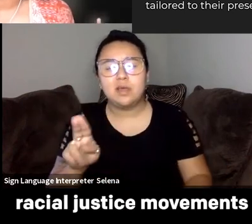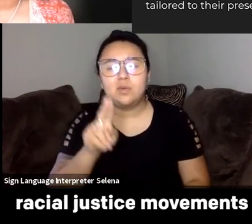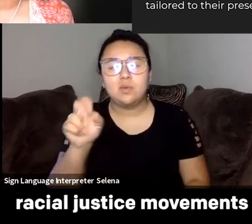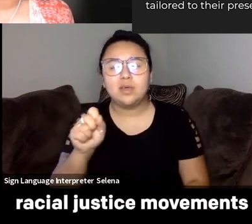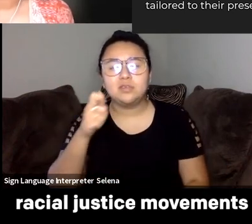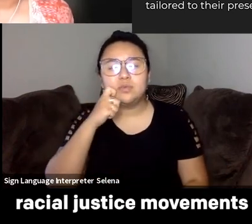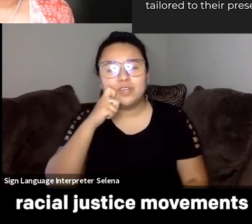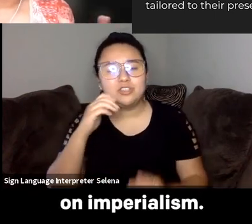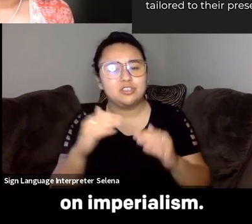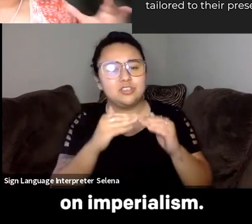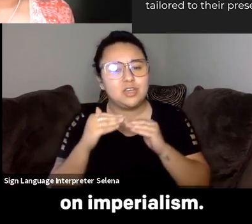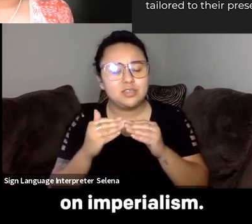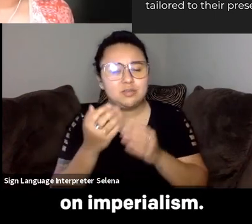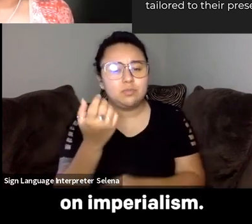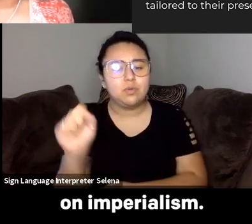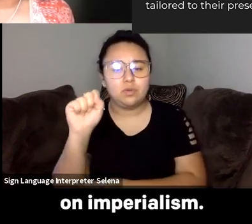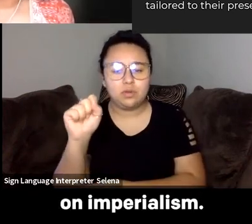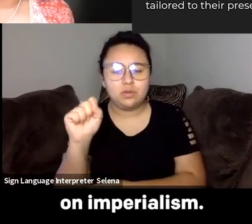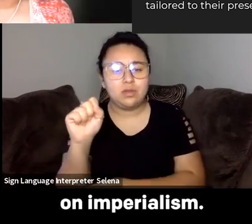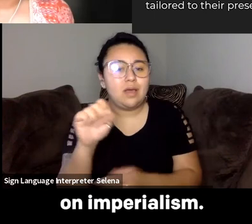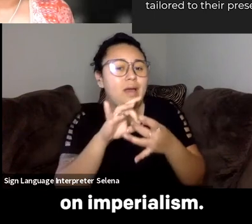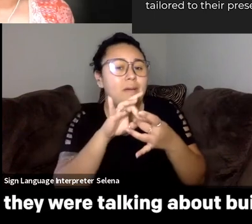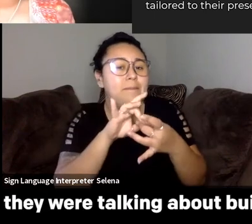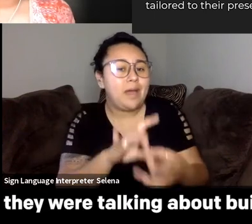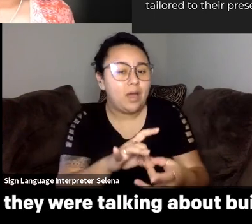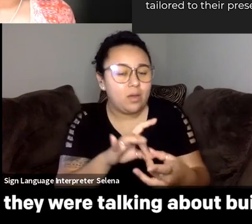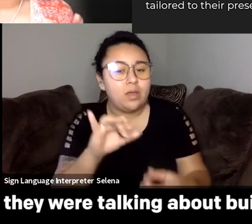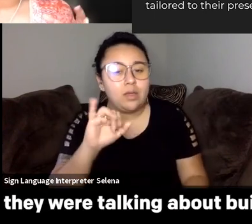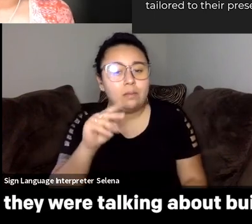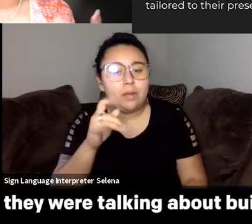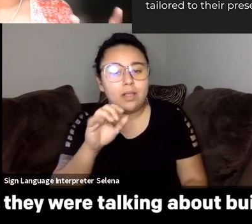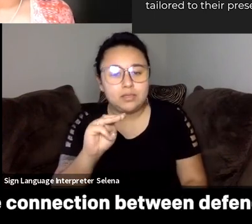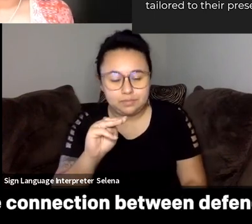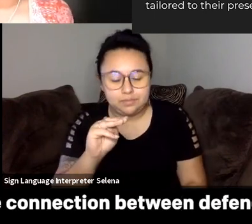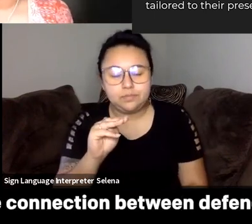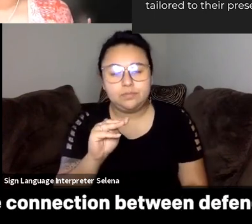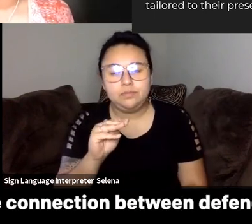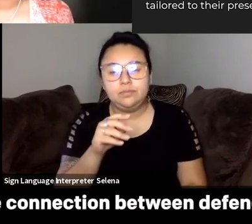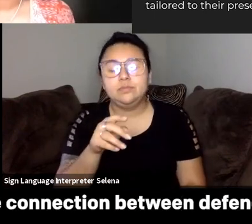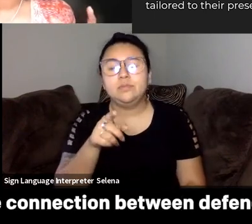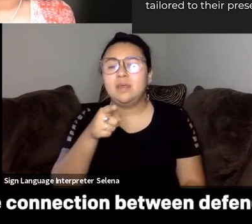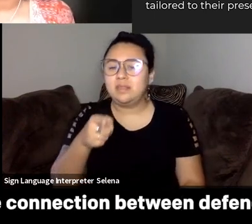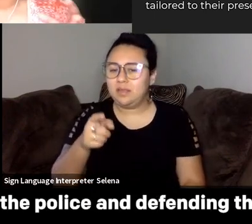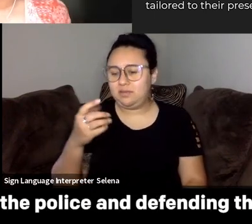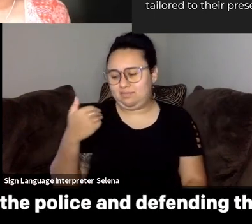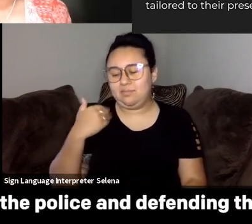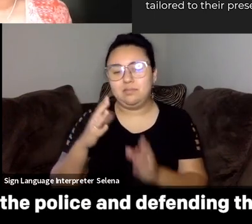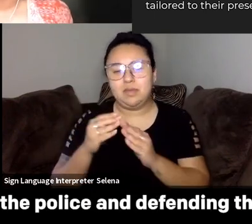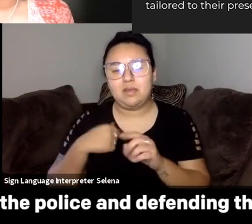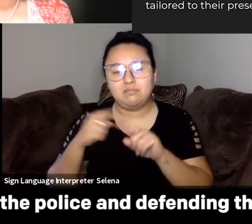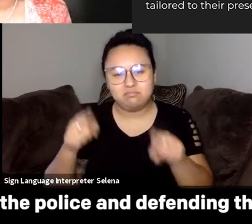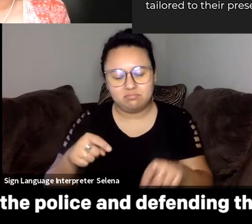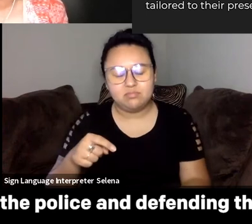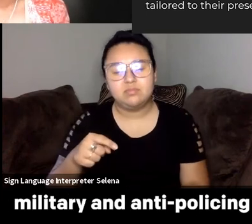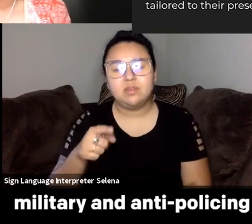justice movements on imperialism, right? And they were talking about building the connection between defunding the police